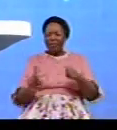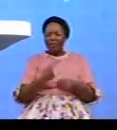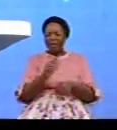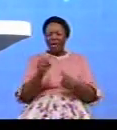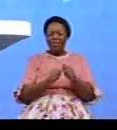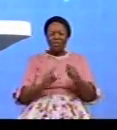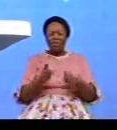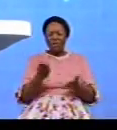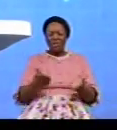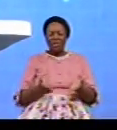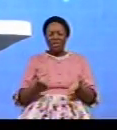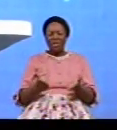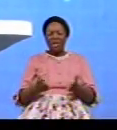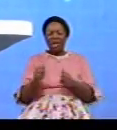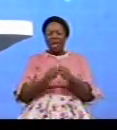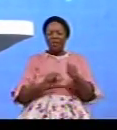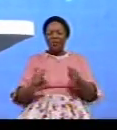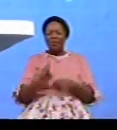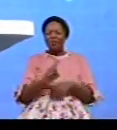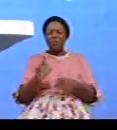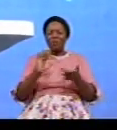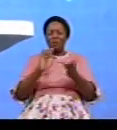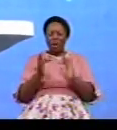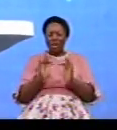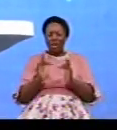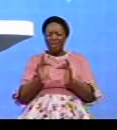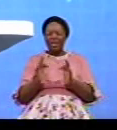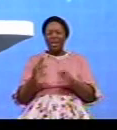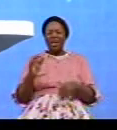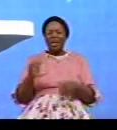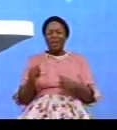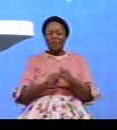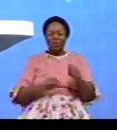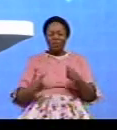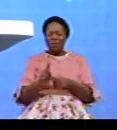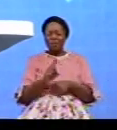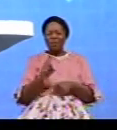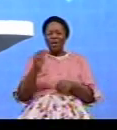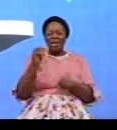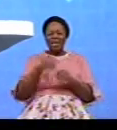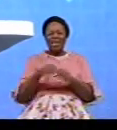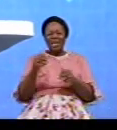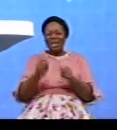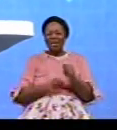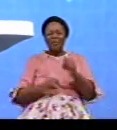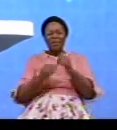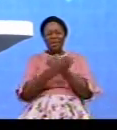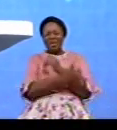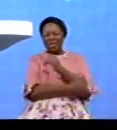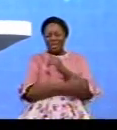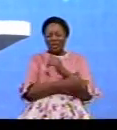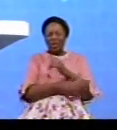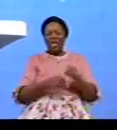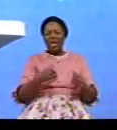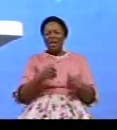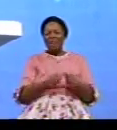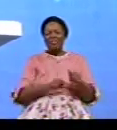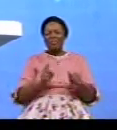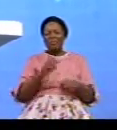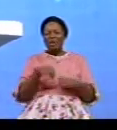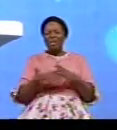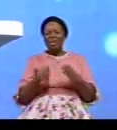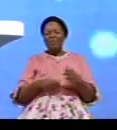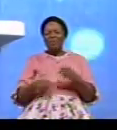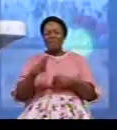here, of the lottery. And then you online, said, you make every it from nation, heaven. Everyone, and you will touch